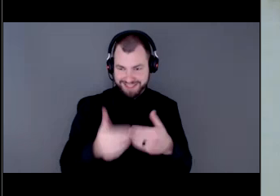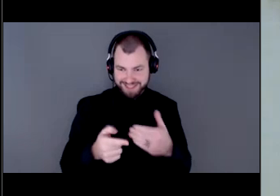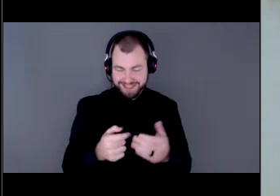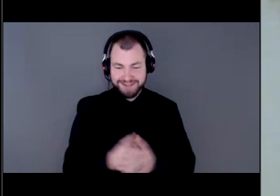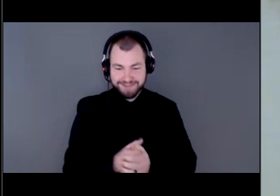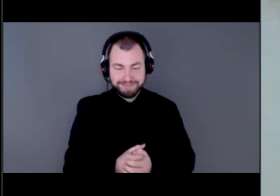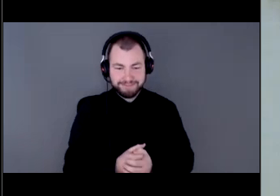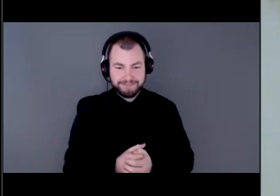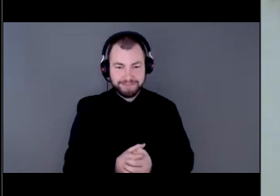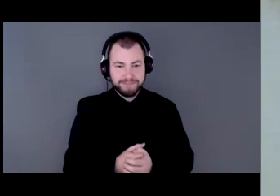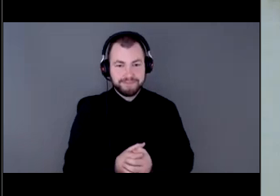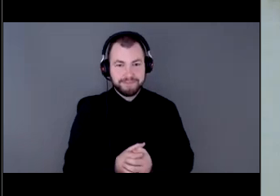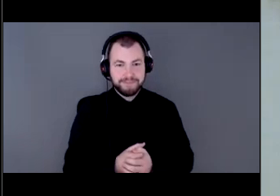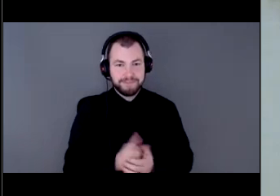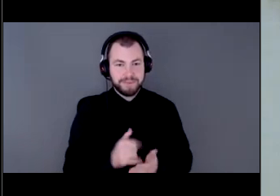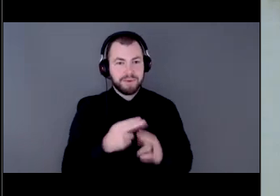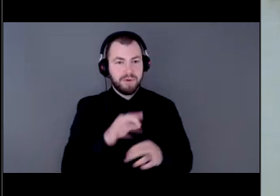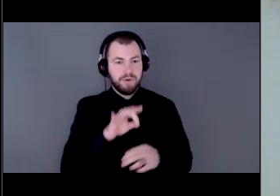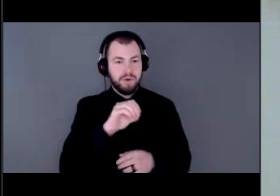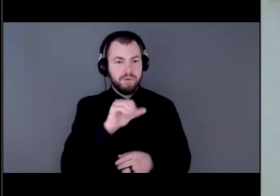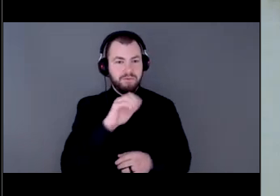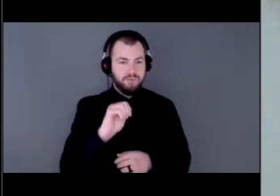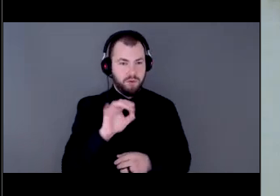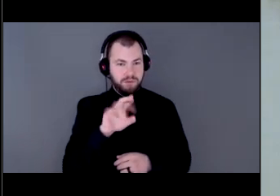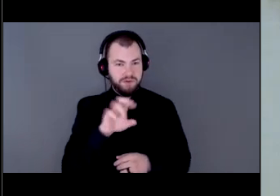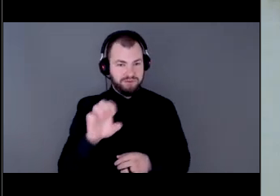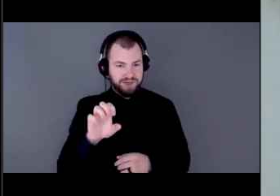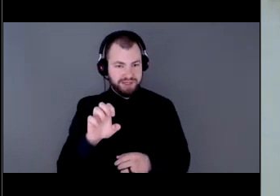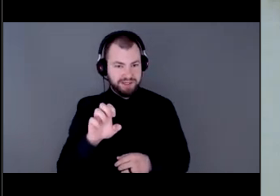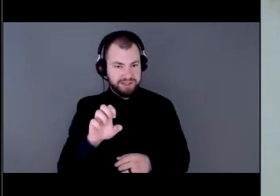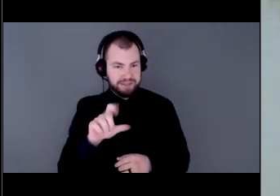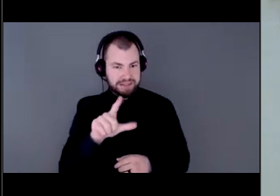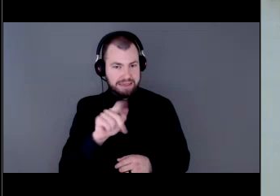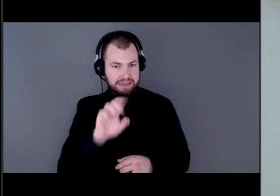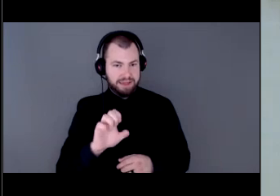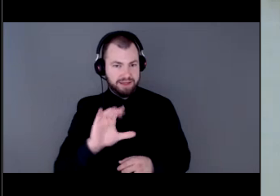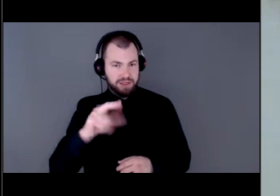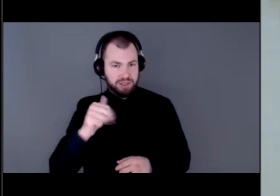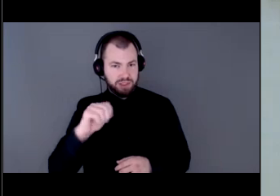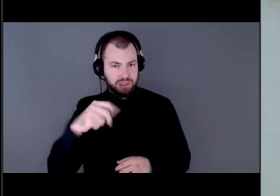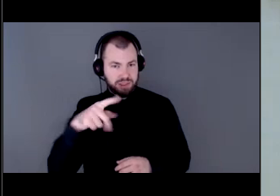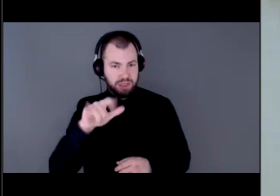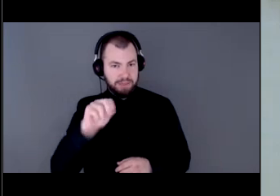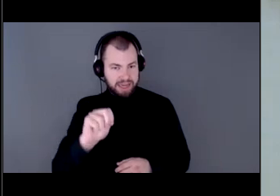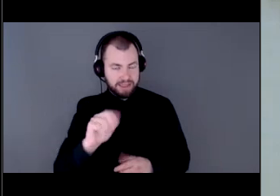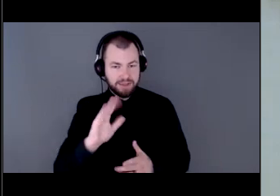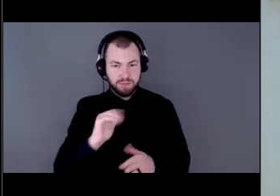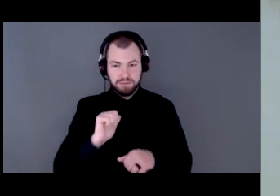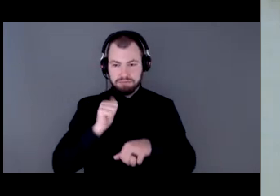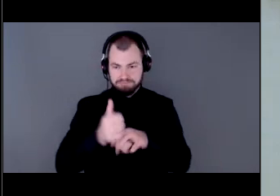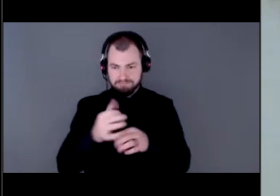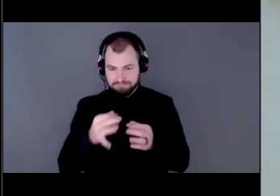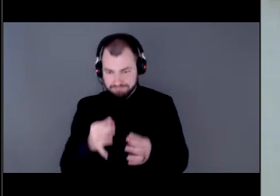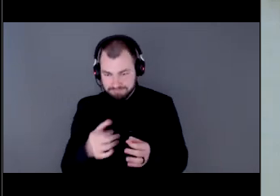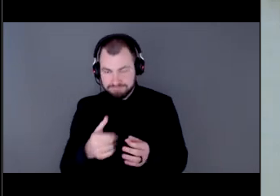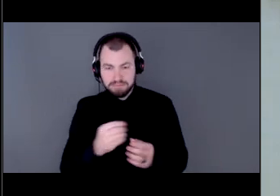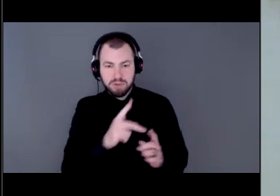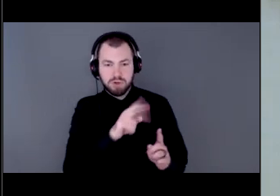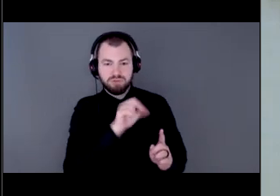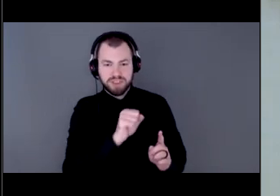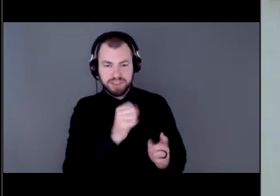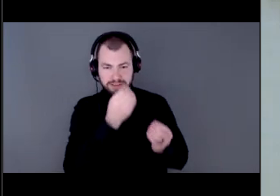So it's called the Foam Free Lake Champlain, and I'm going to set the stage, and Chris is going to tell you about our goals for this project. Next slide,